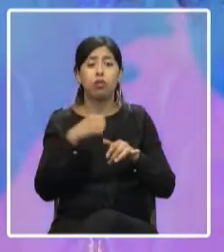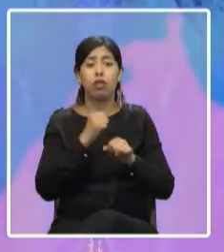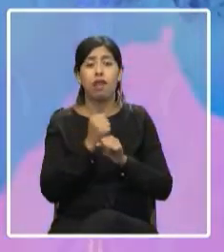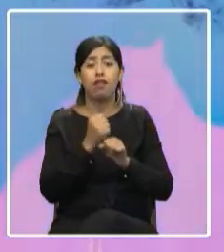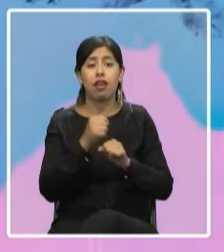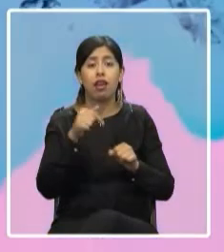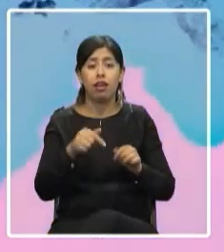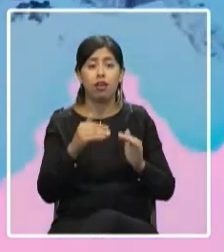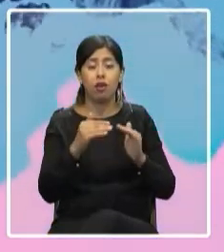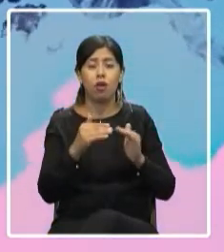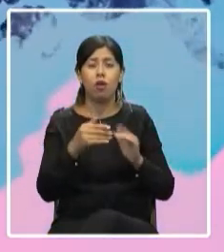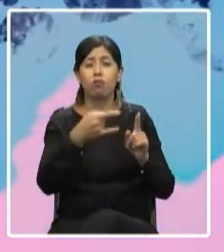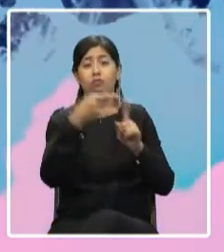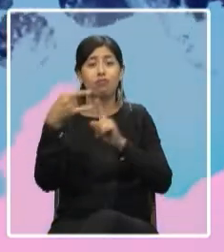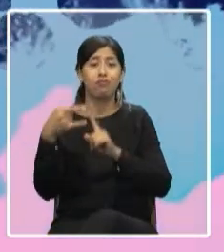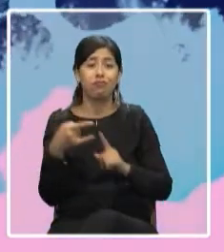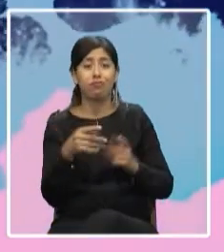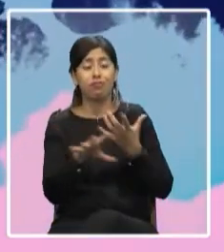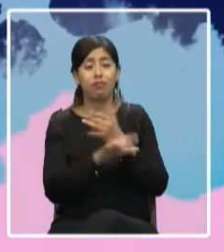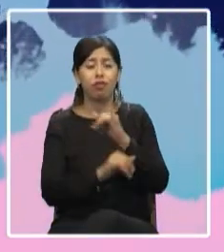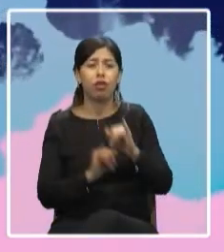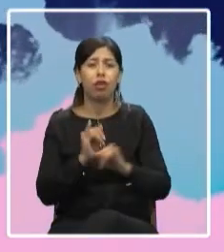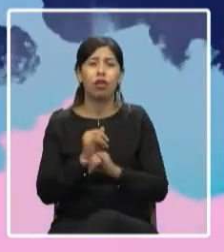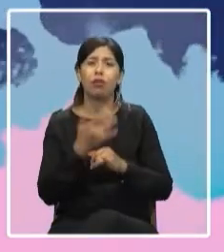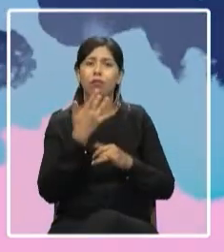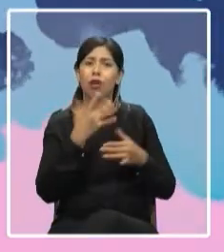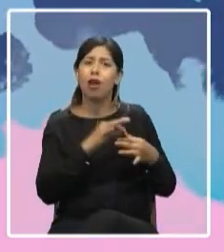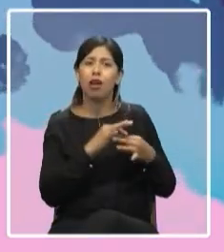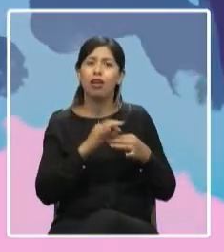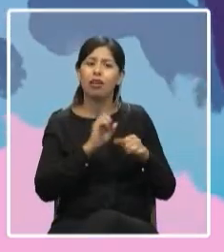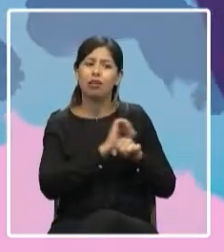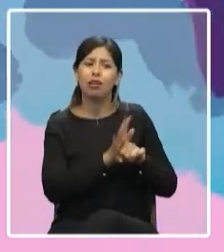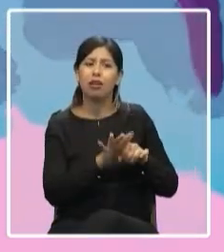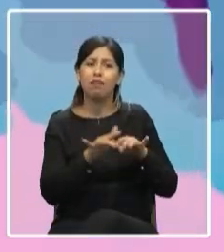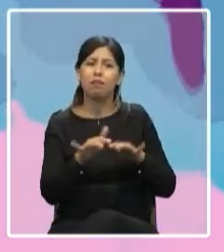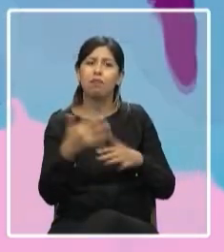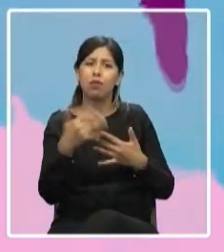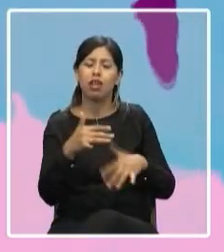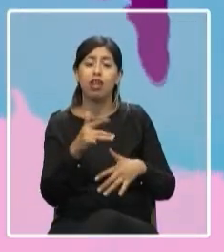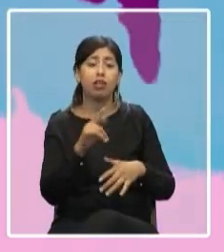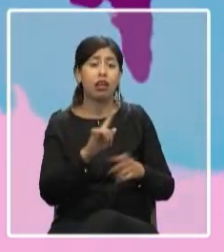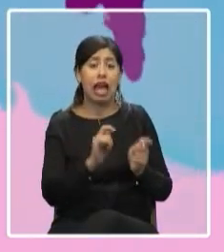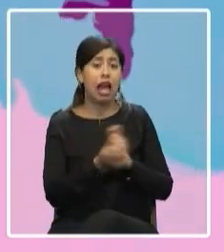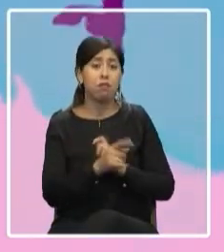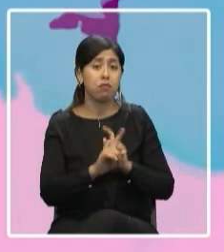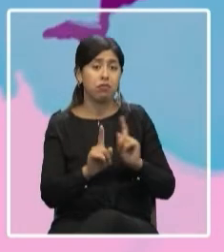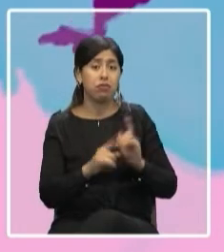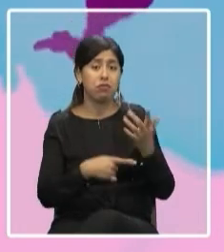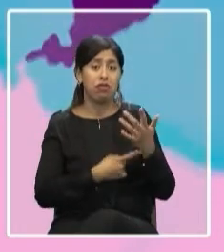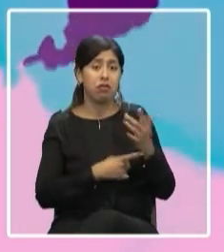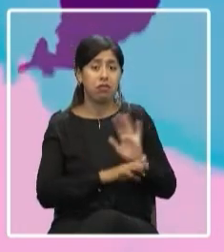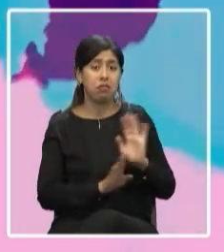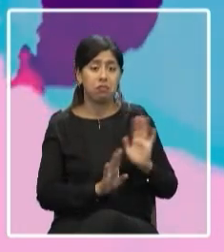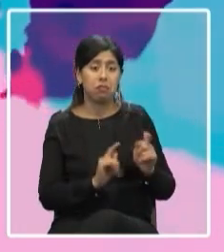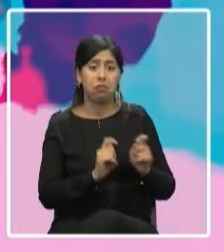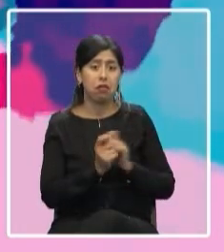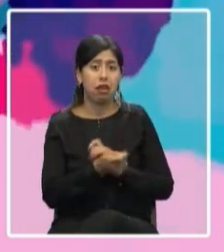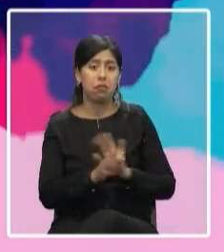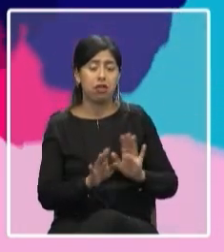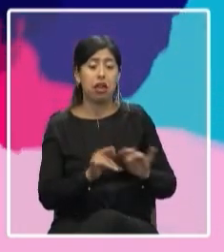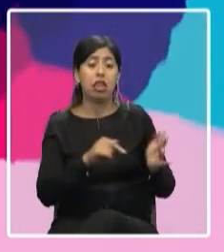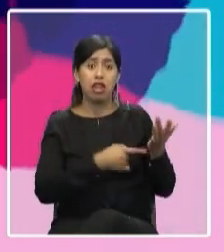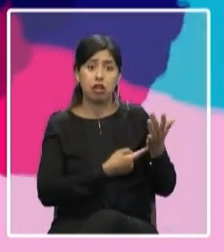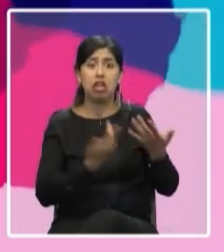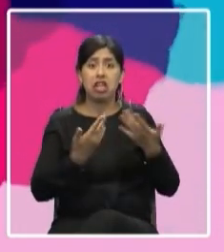important? It wasn't a technological change. The technology had been available for many years. Many of us were using Skype